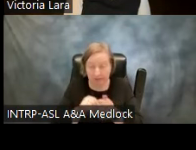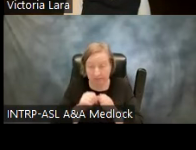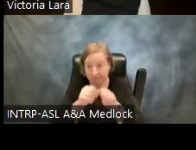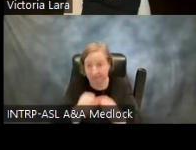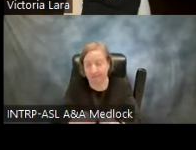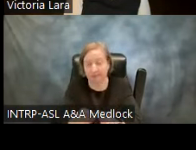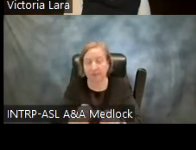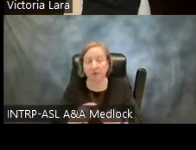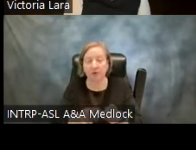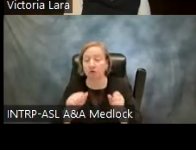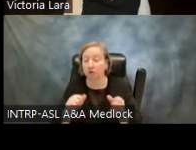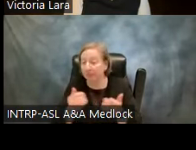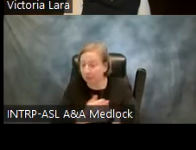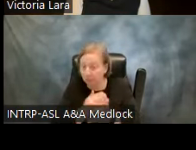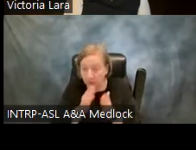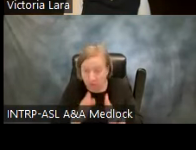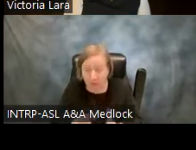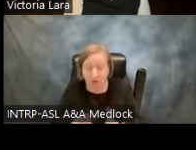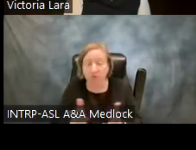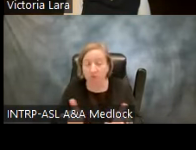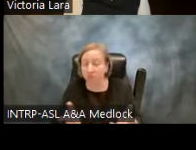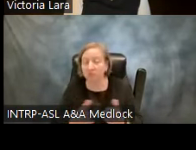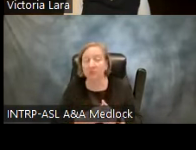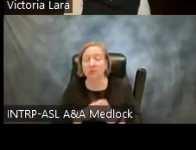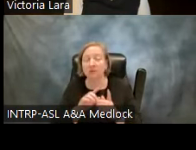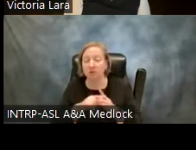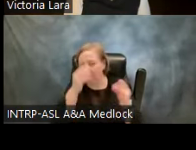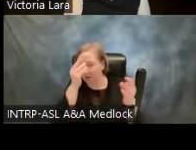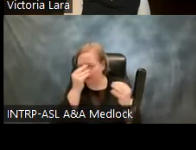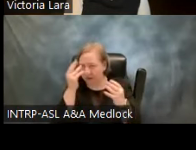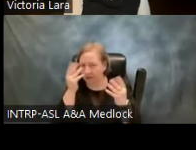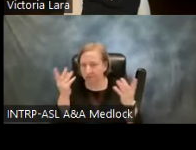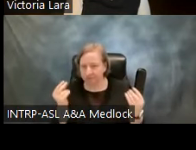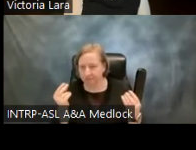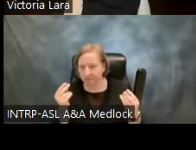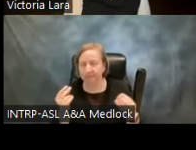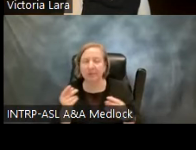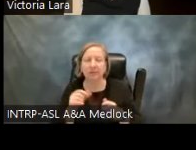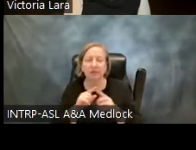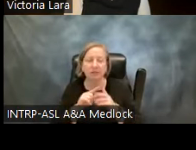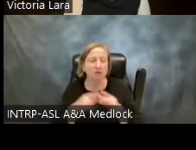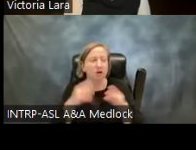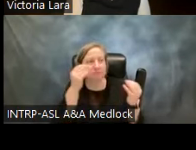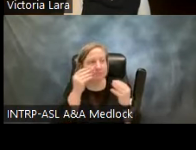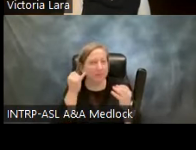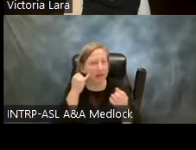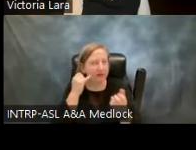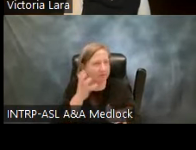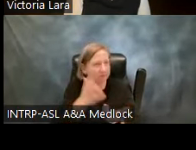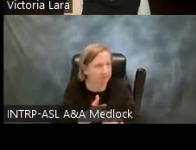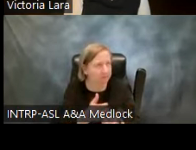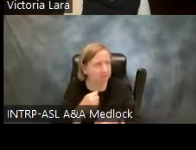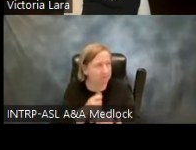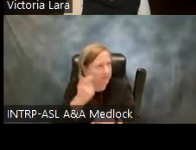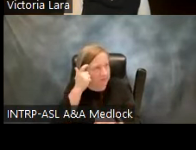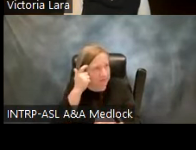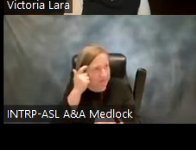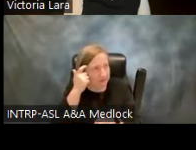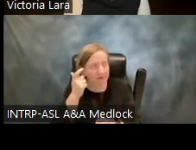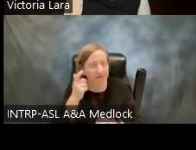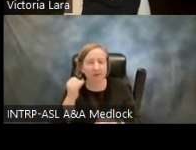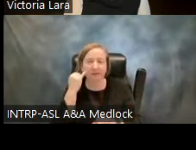could also be somebody new. Please start thinking about it and start considering if it makes sense. And